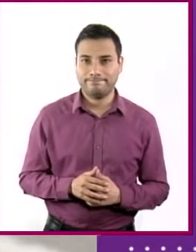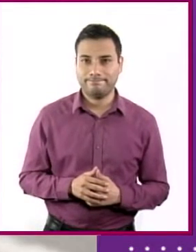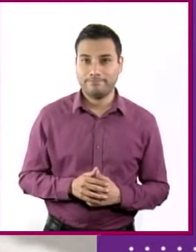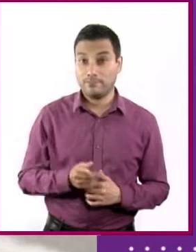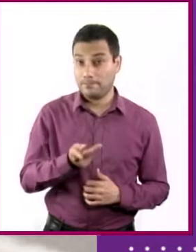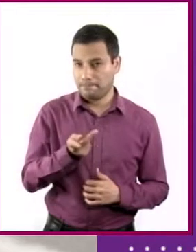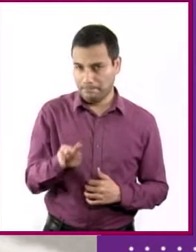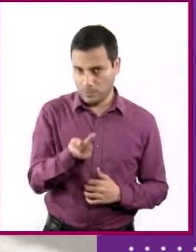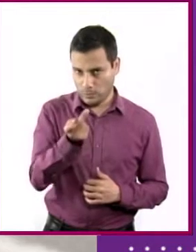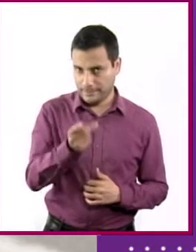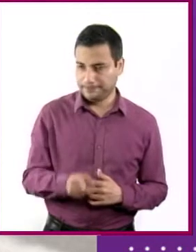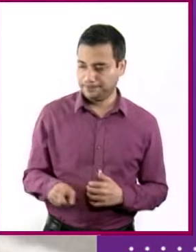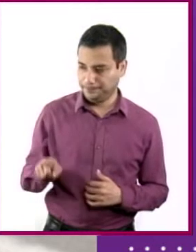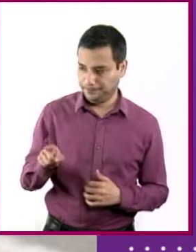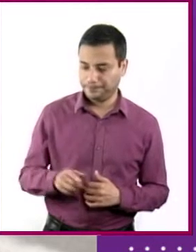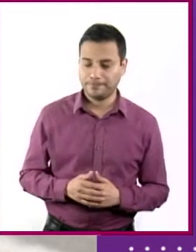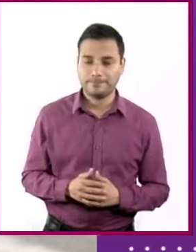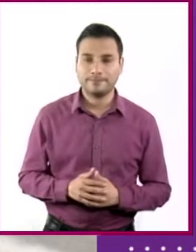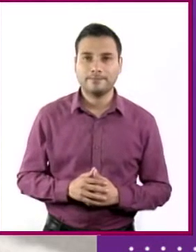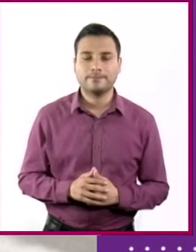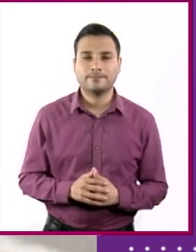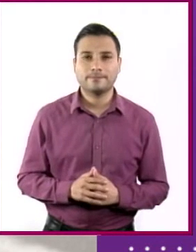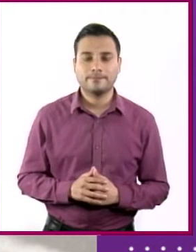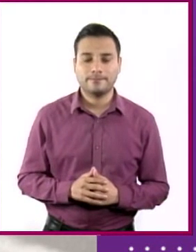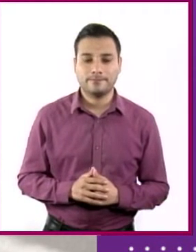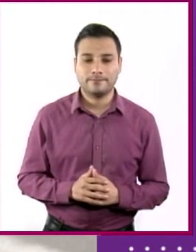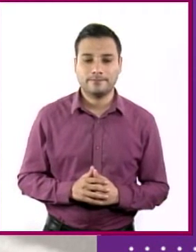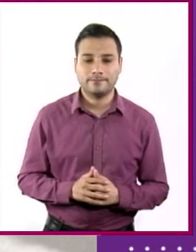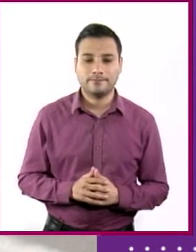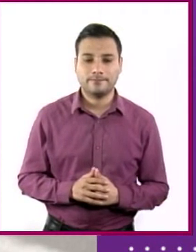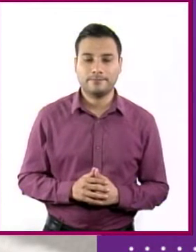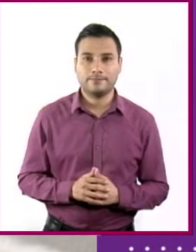Could you play the trumpet when you were 10?